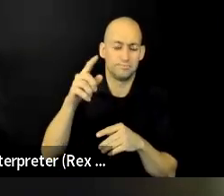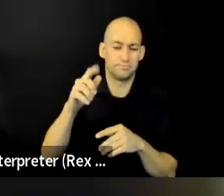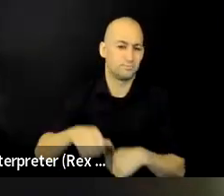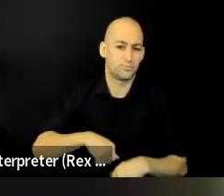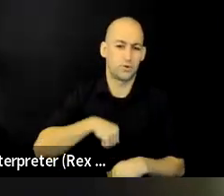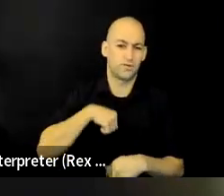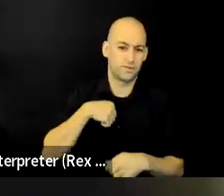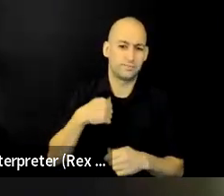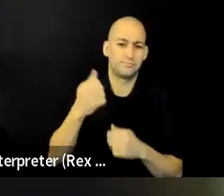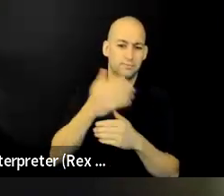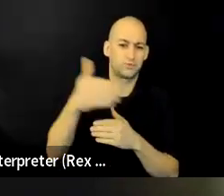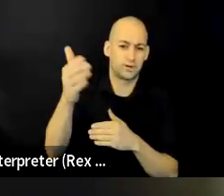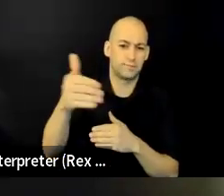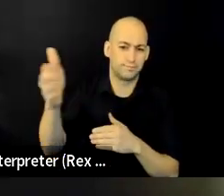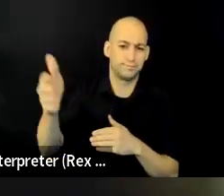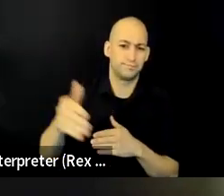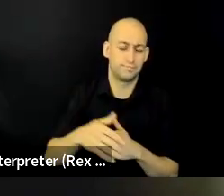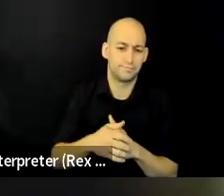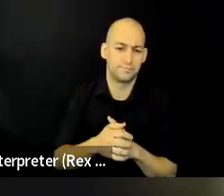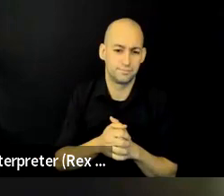watched were so